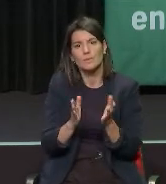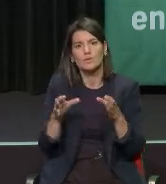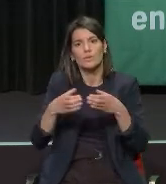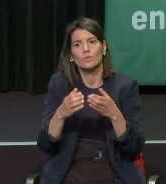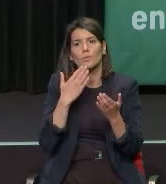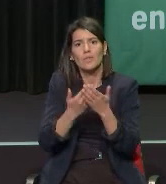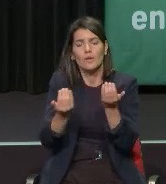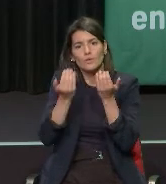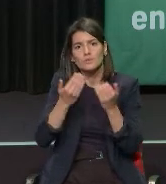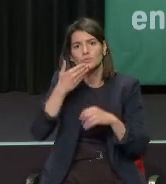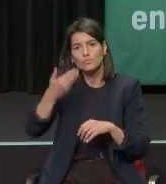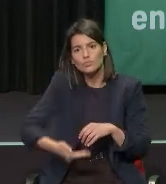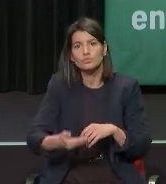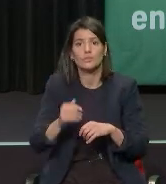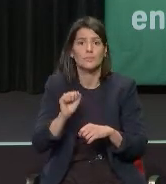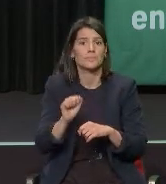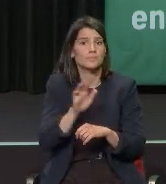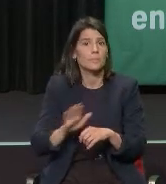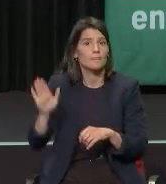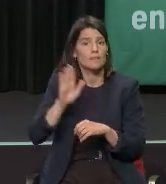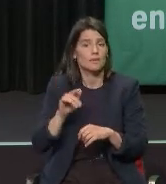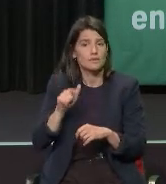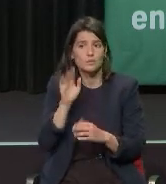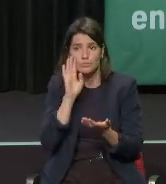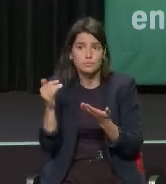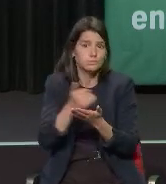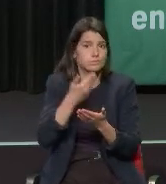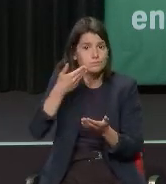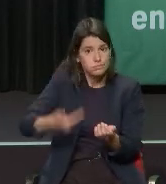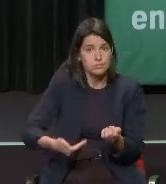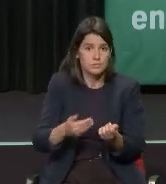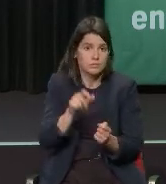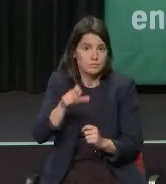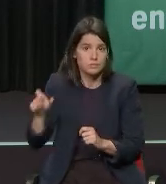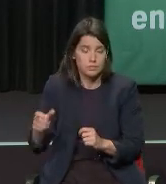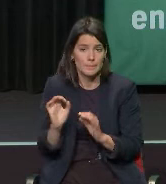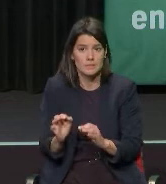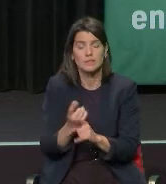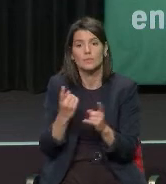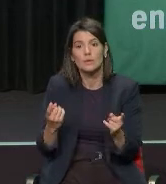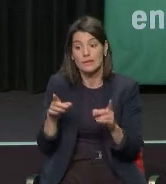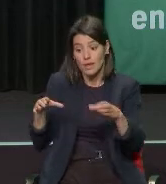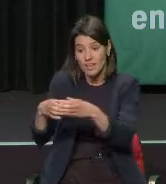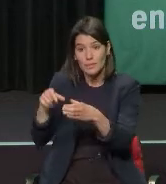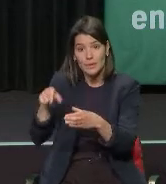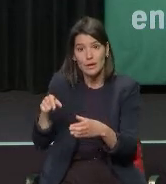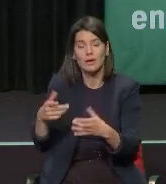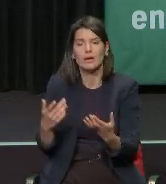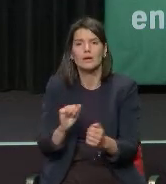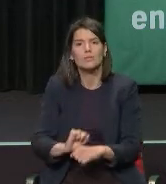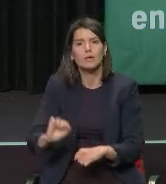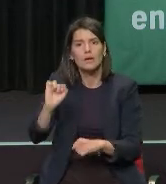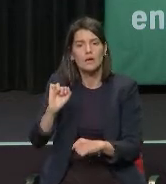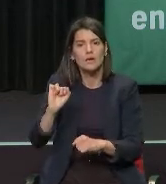the expertise from the National Forest Inventory experts, so the national expertise, because these teams are the ones that